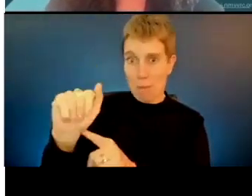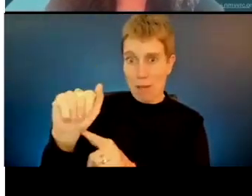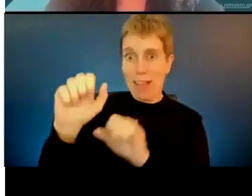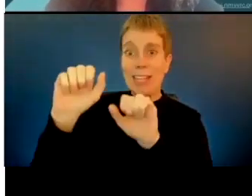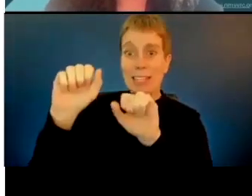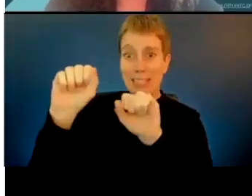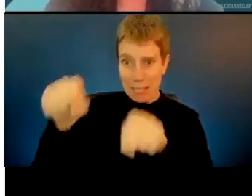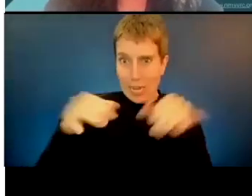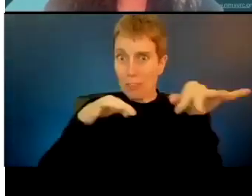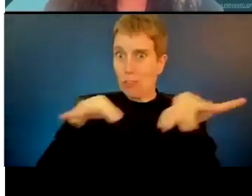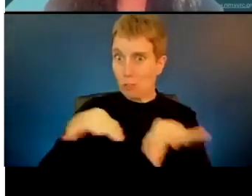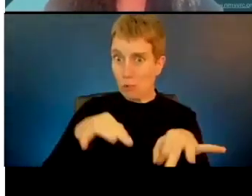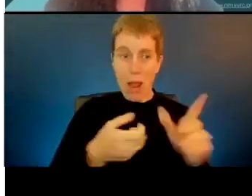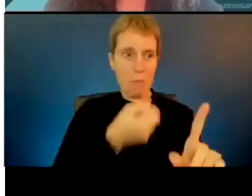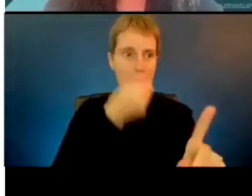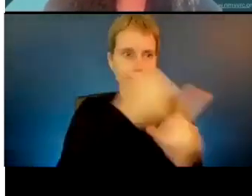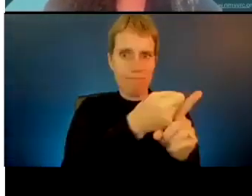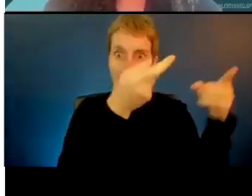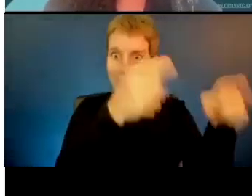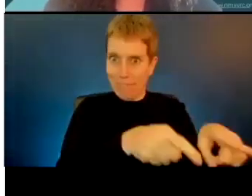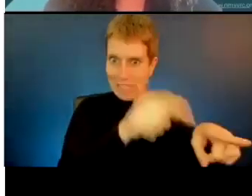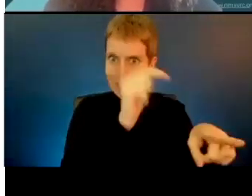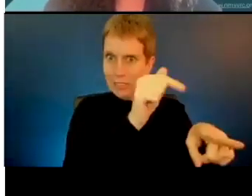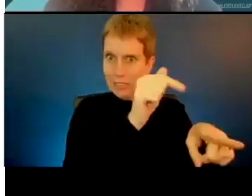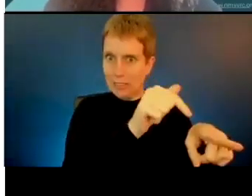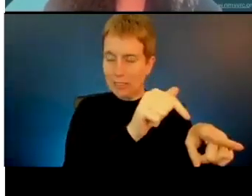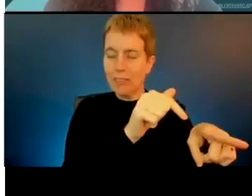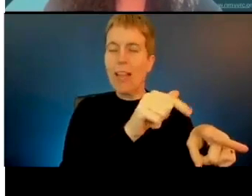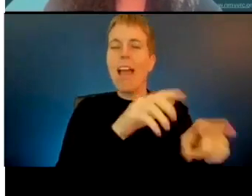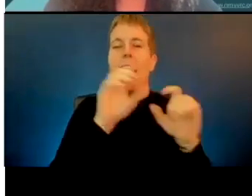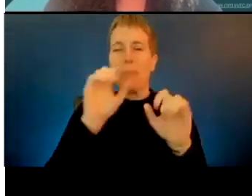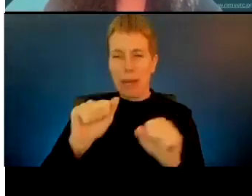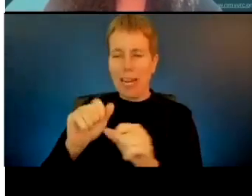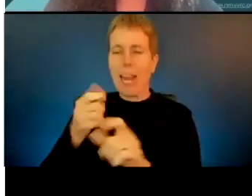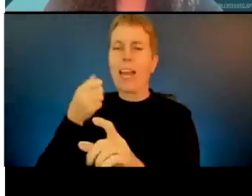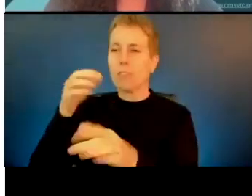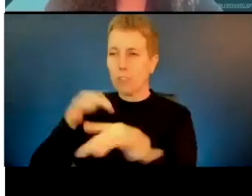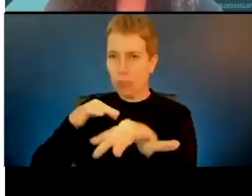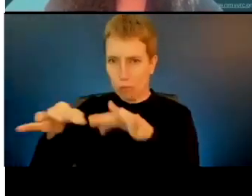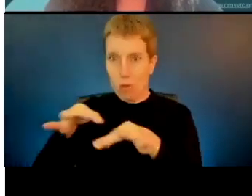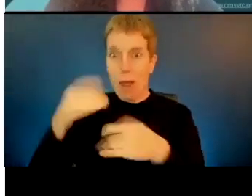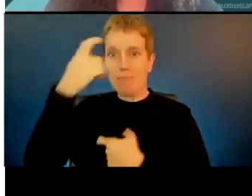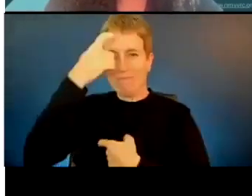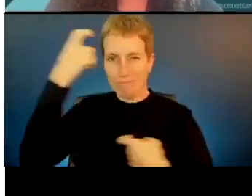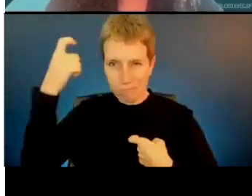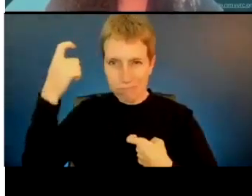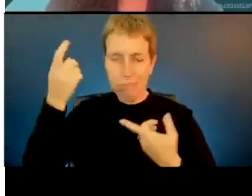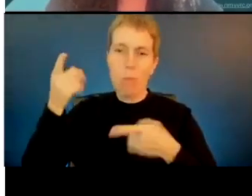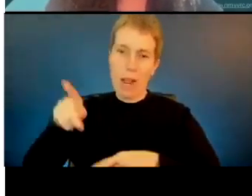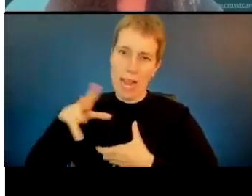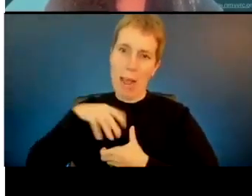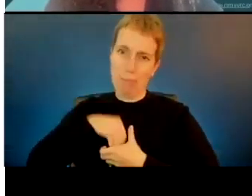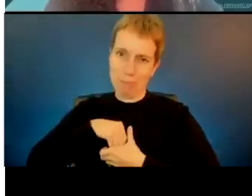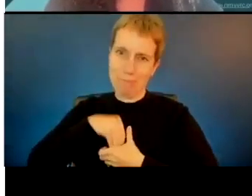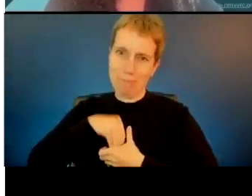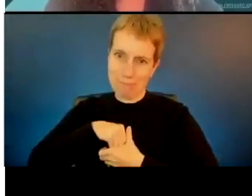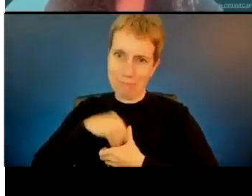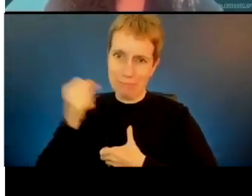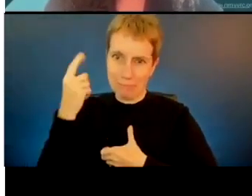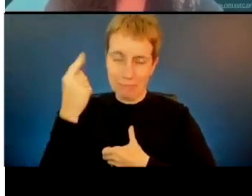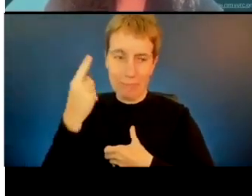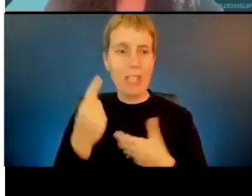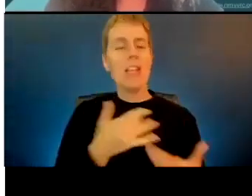a reaction. So the traditional approach to thinking about trauma often usually is interactive. It's usually